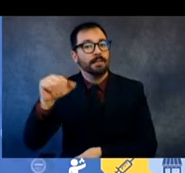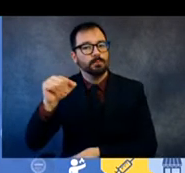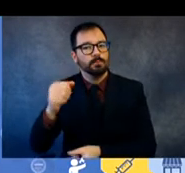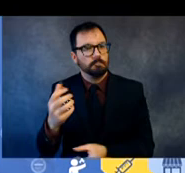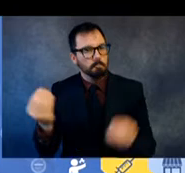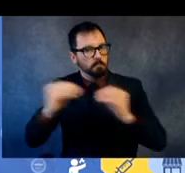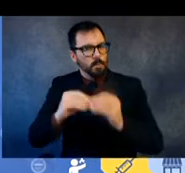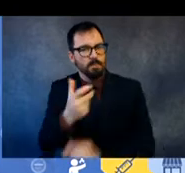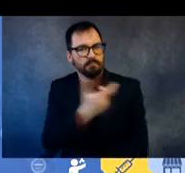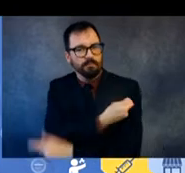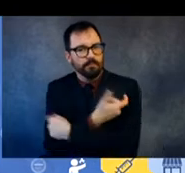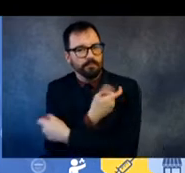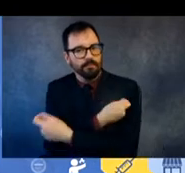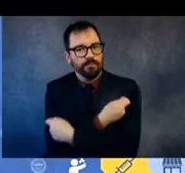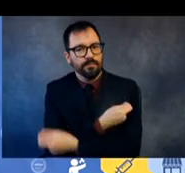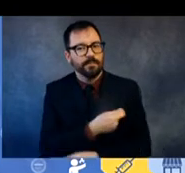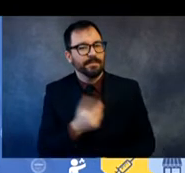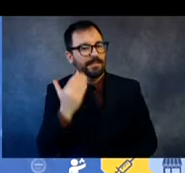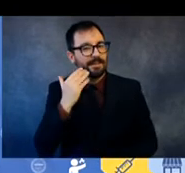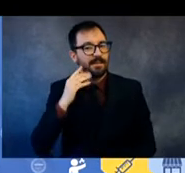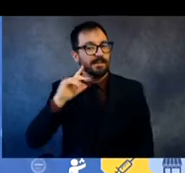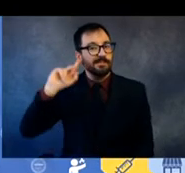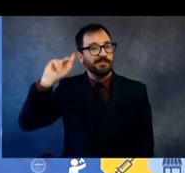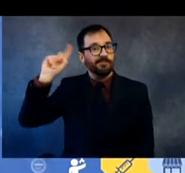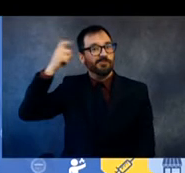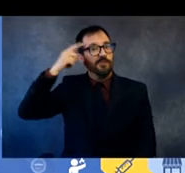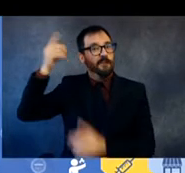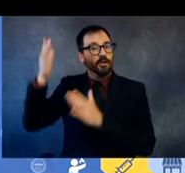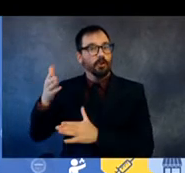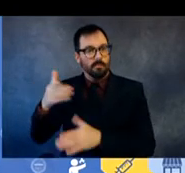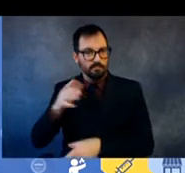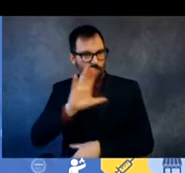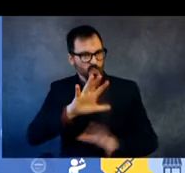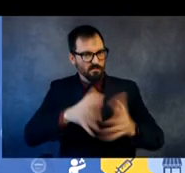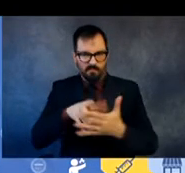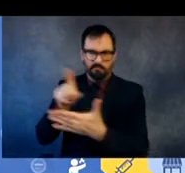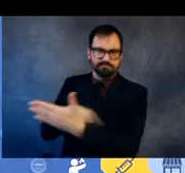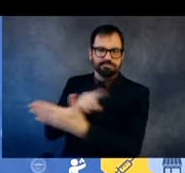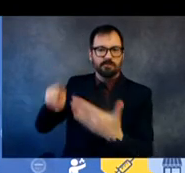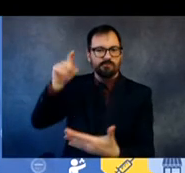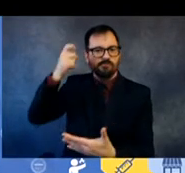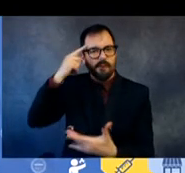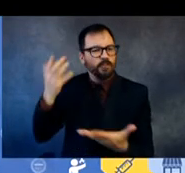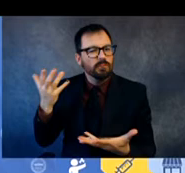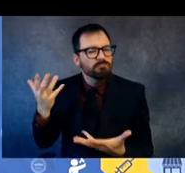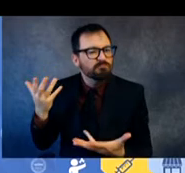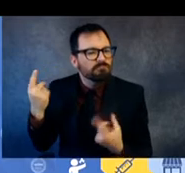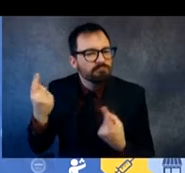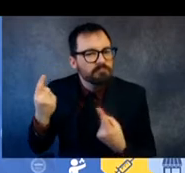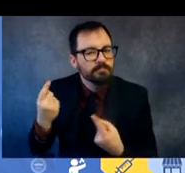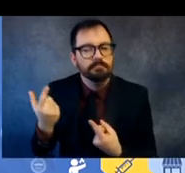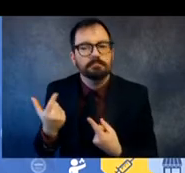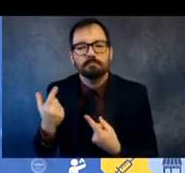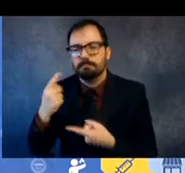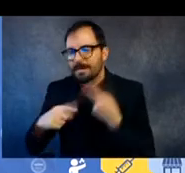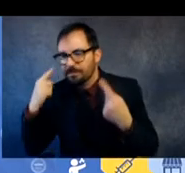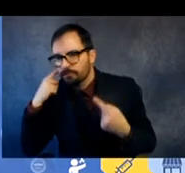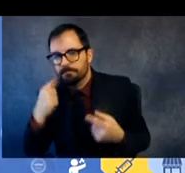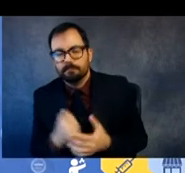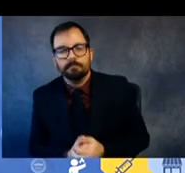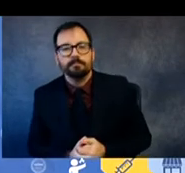is the issue. Yeah. Well, in fairness, we own some of that too.